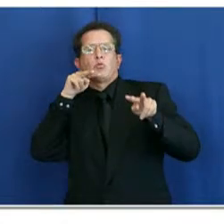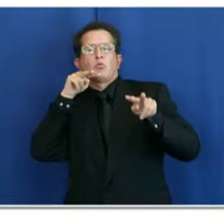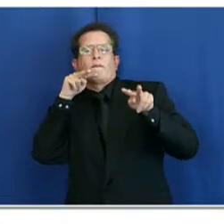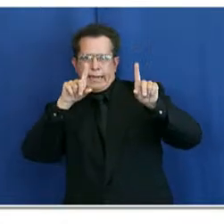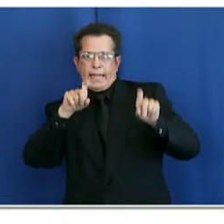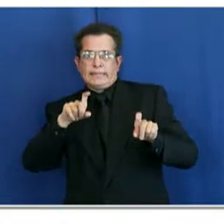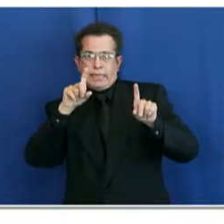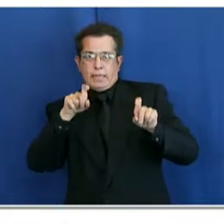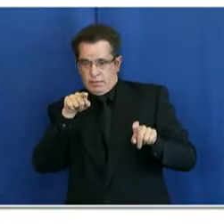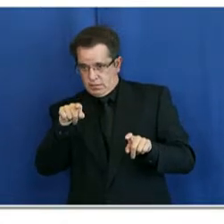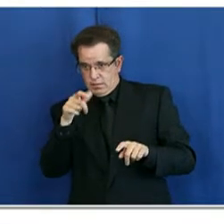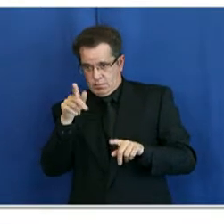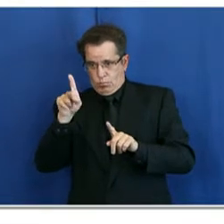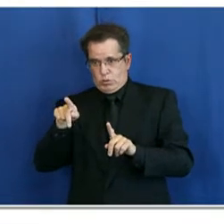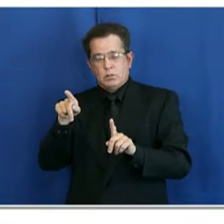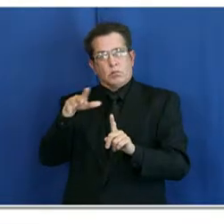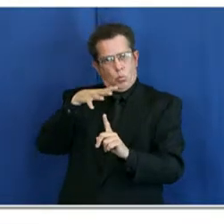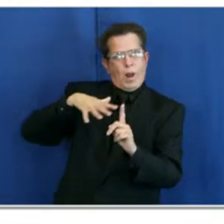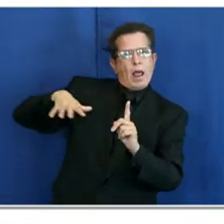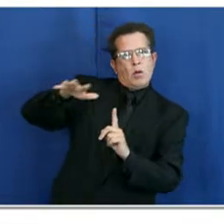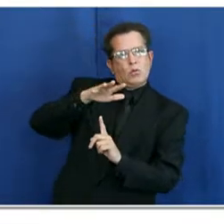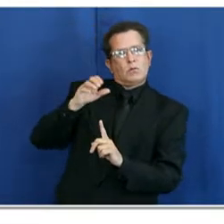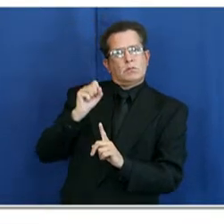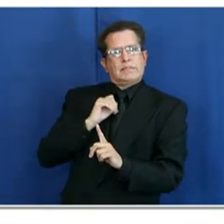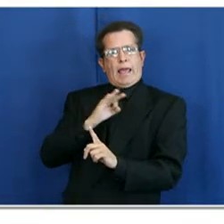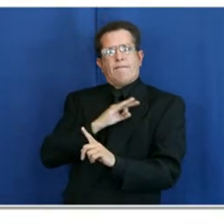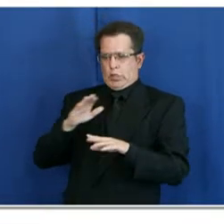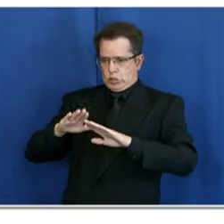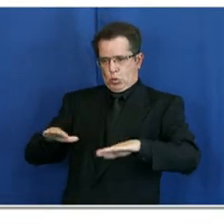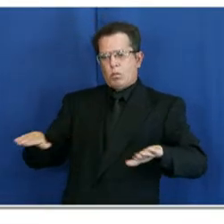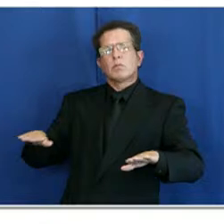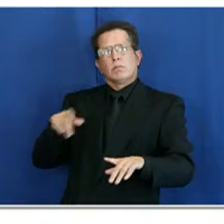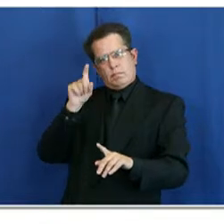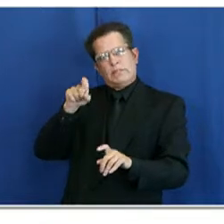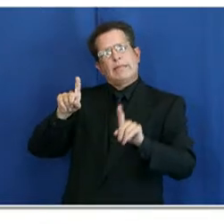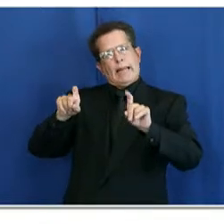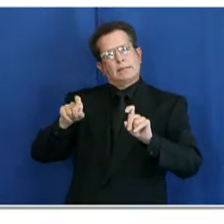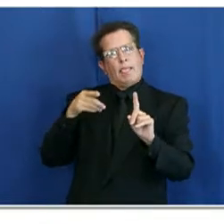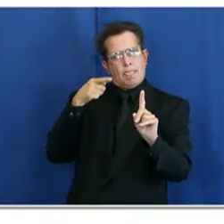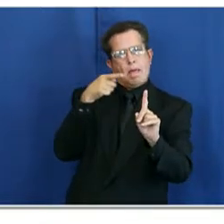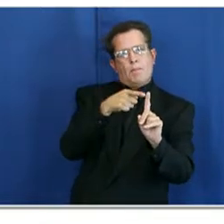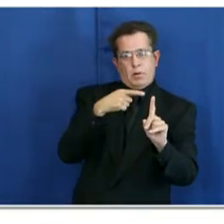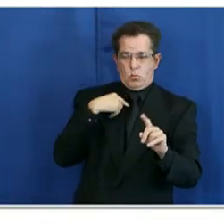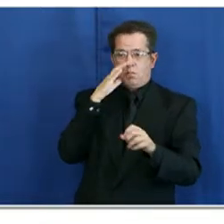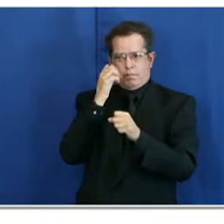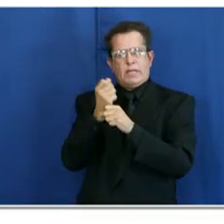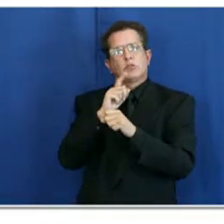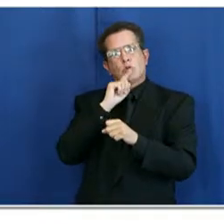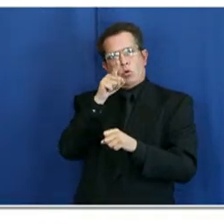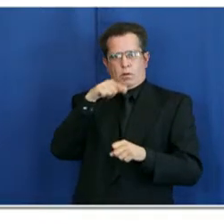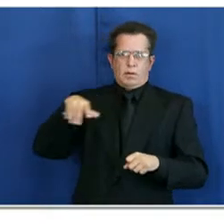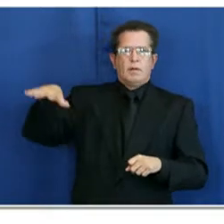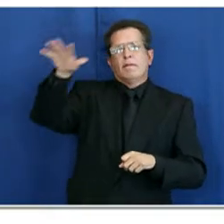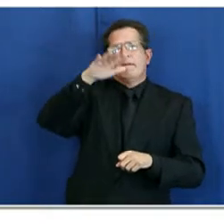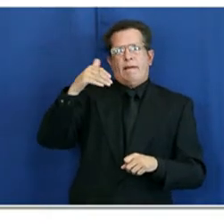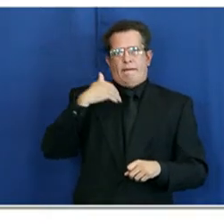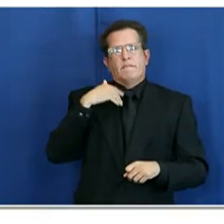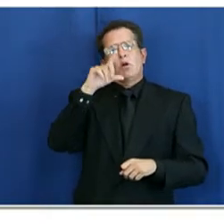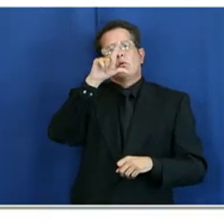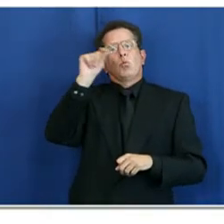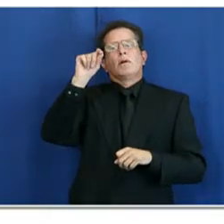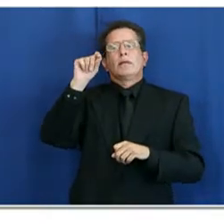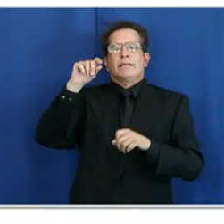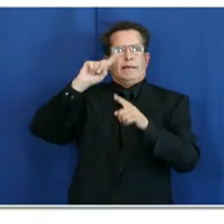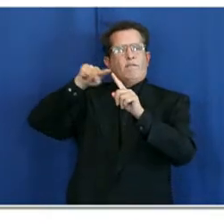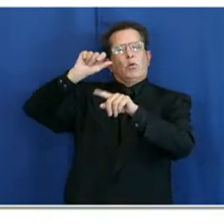school employee who may have contact with students or staff. What we're going to be doing is two things. One is making testing available at over 20 county coordinated